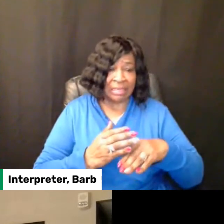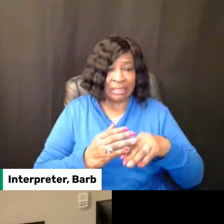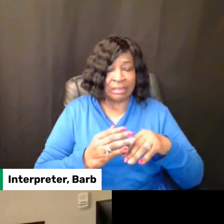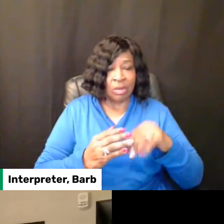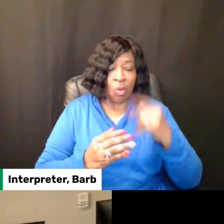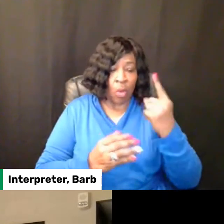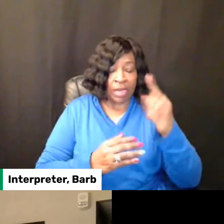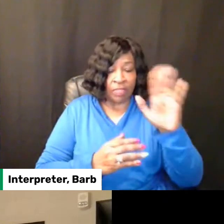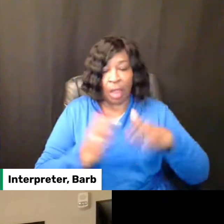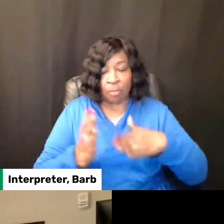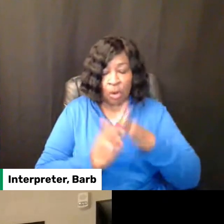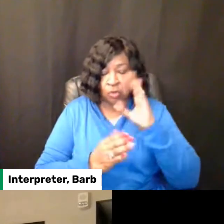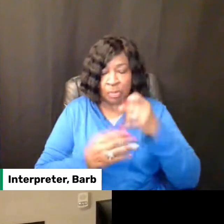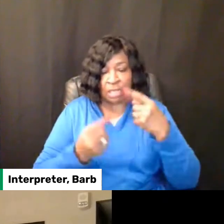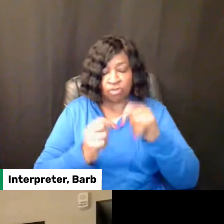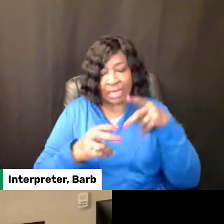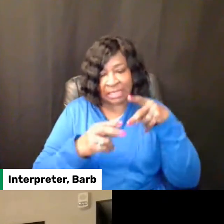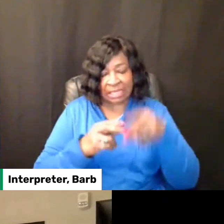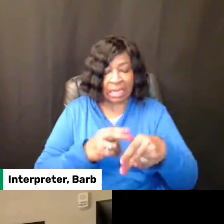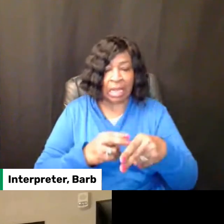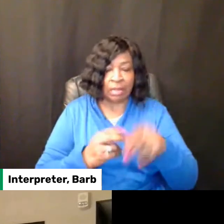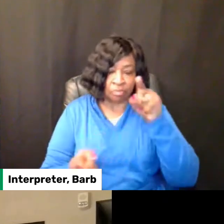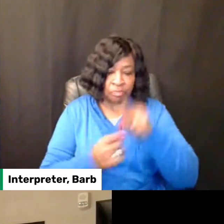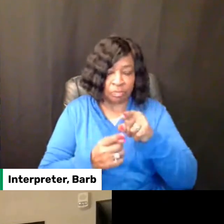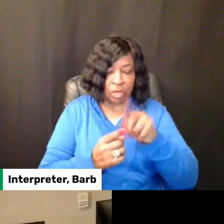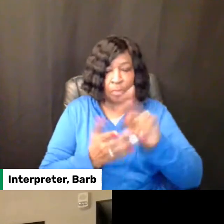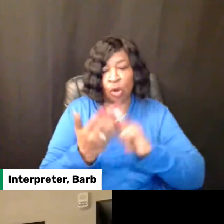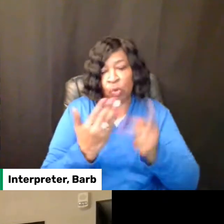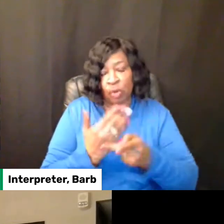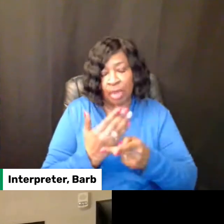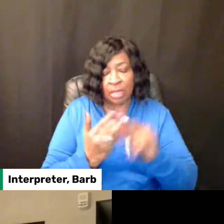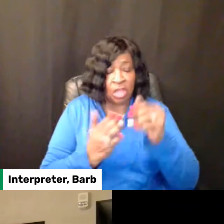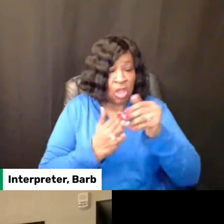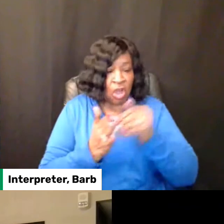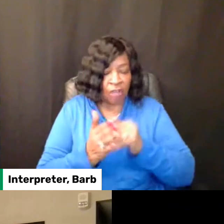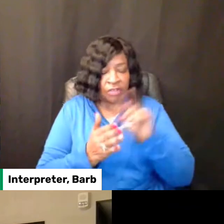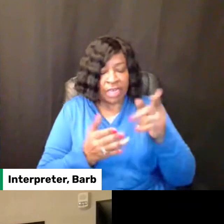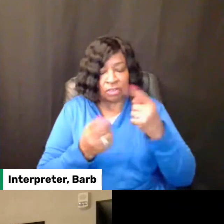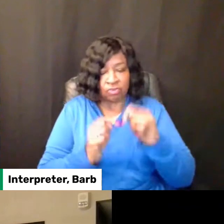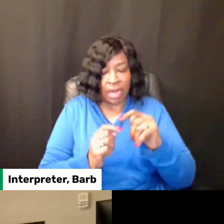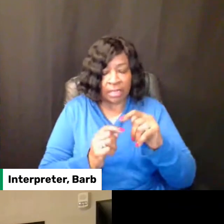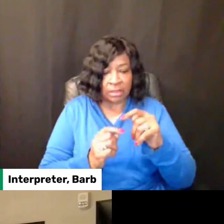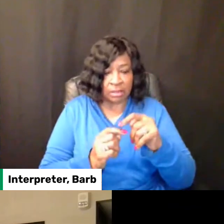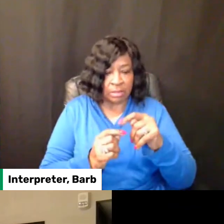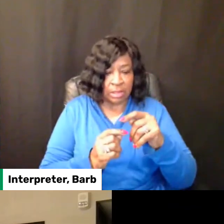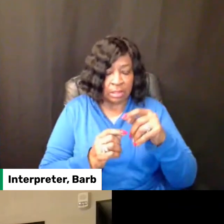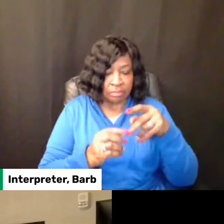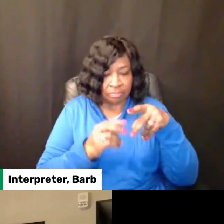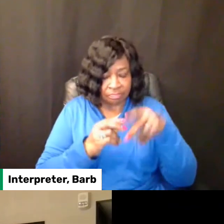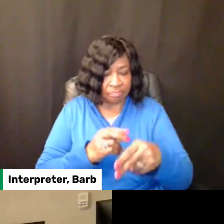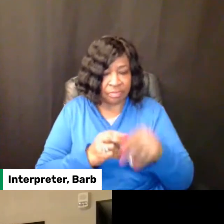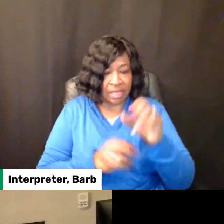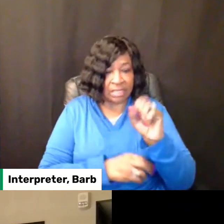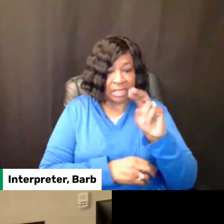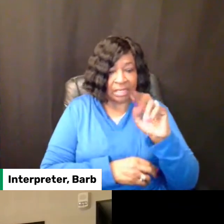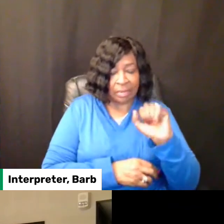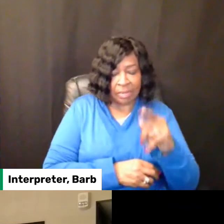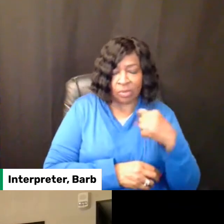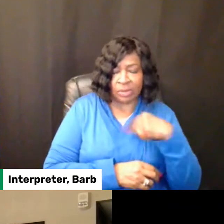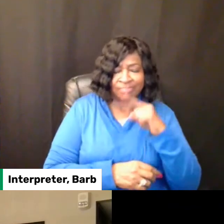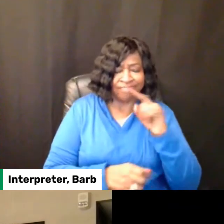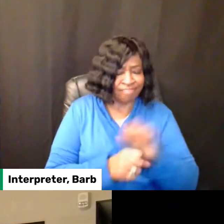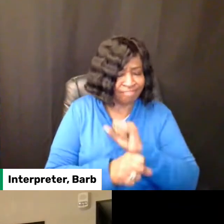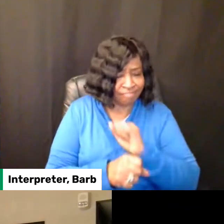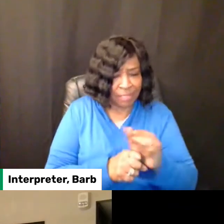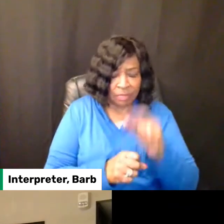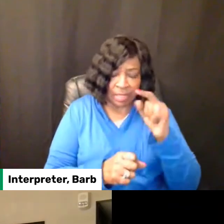be trying to cut programs. They've oftentimes tried to cut SNAP. We definitely expect huge